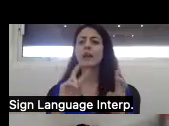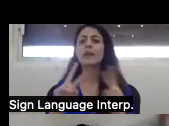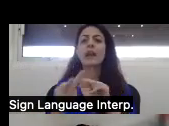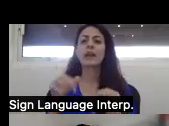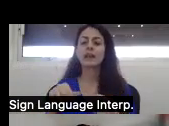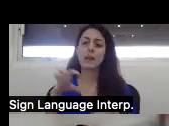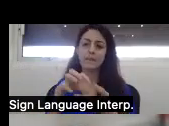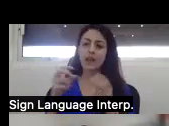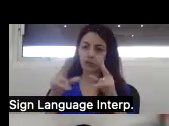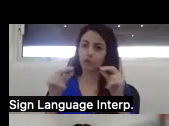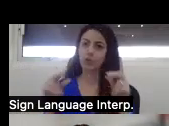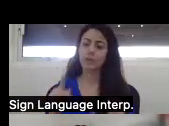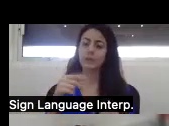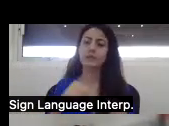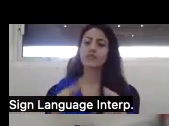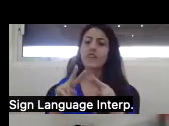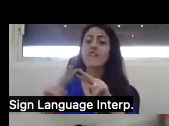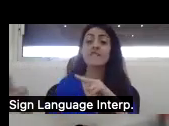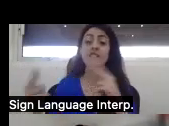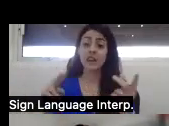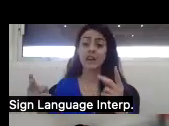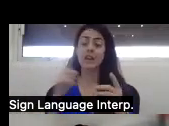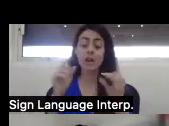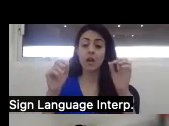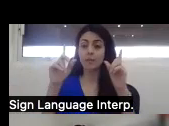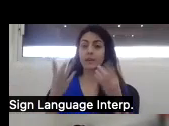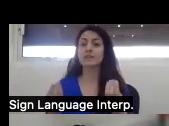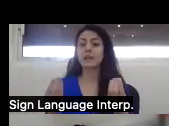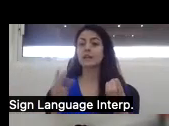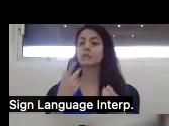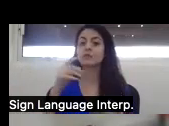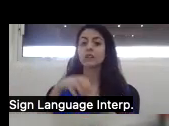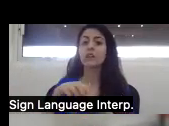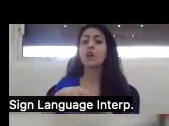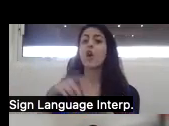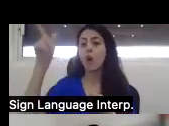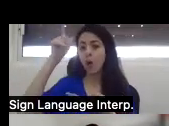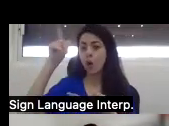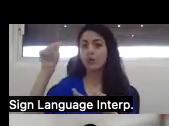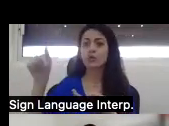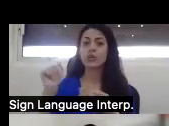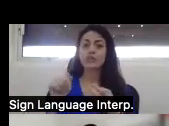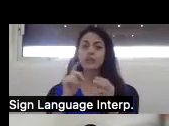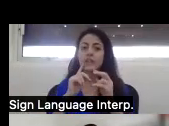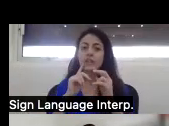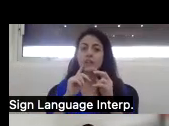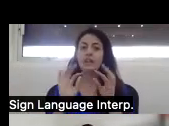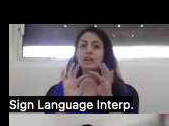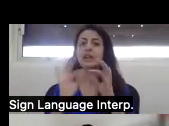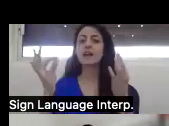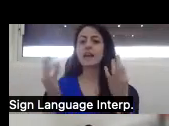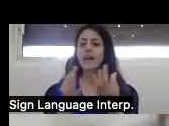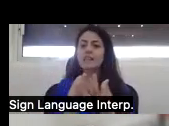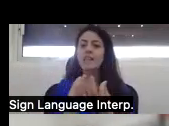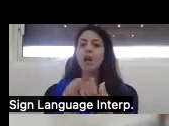But there is the implementation that really makes a difference. And this is where the bottleneck, we also see one of the major